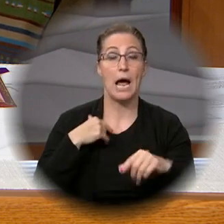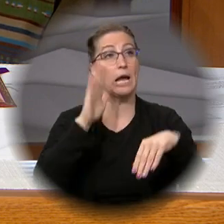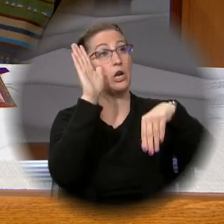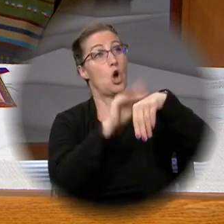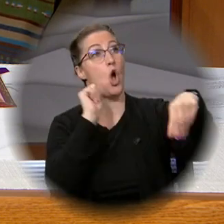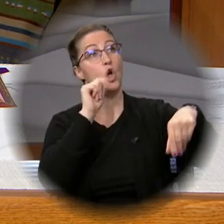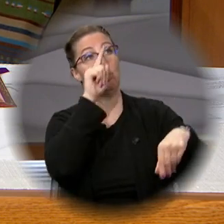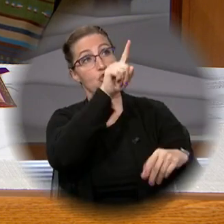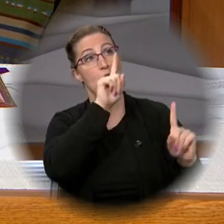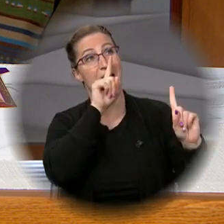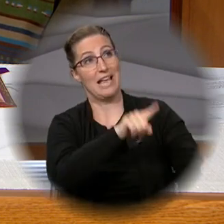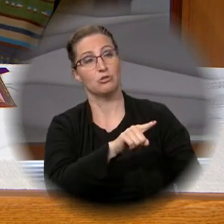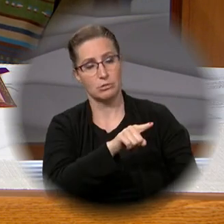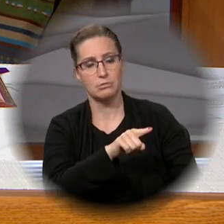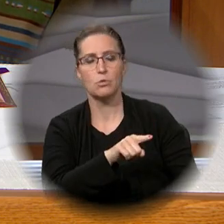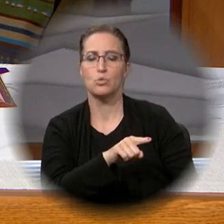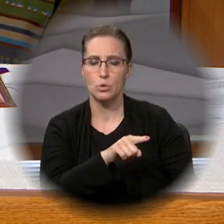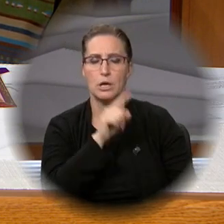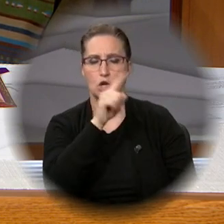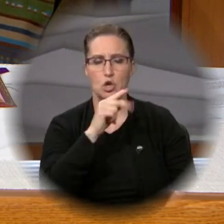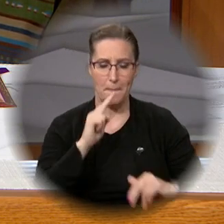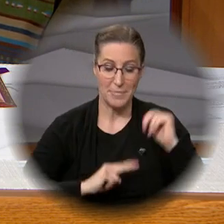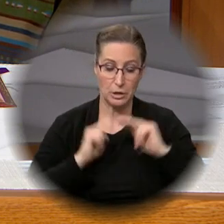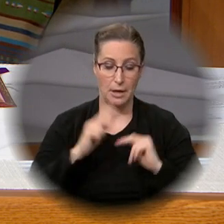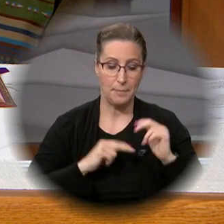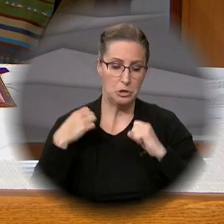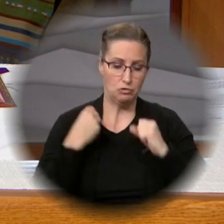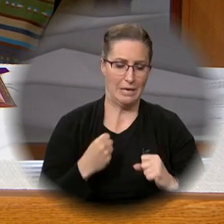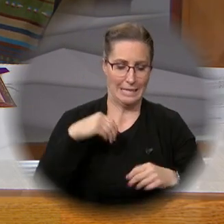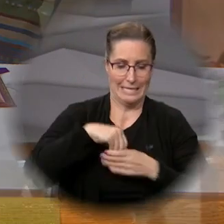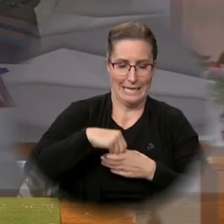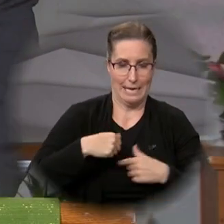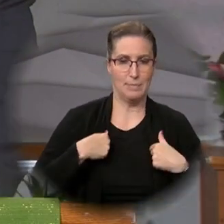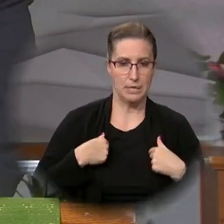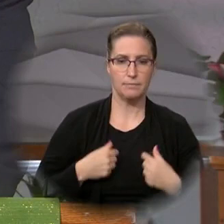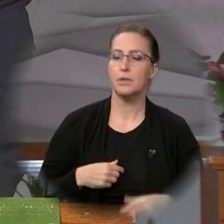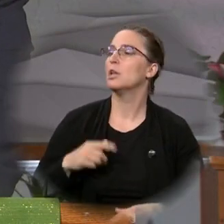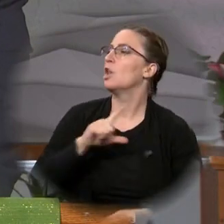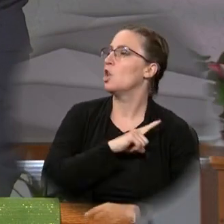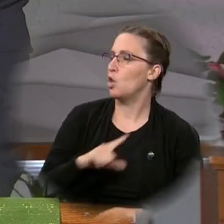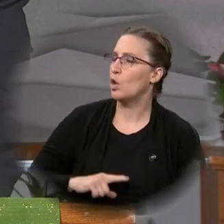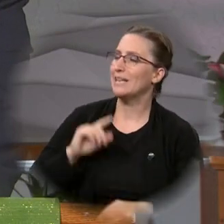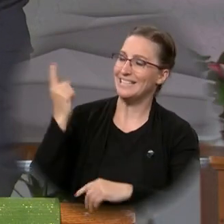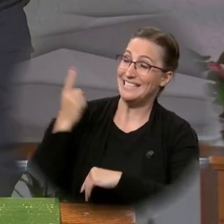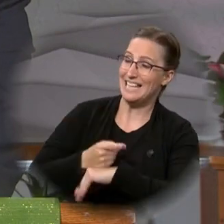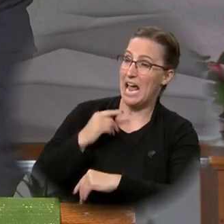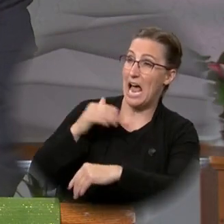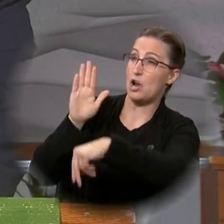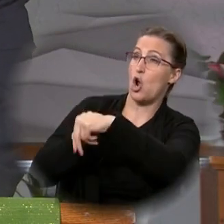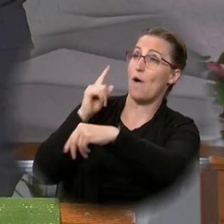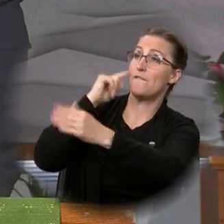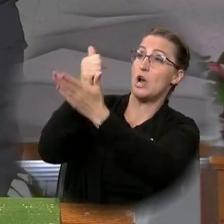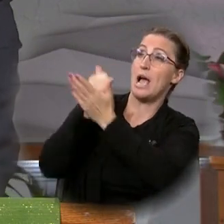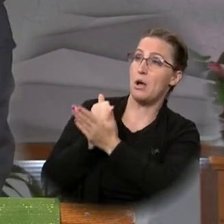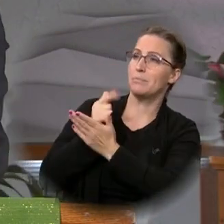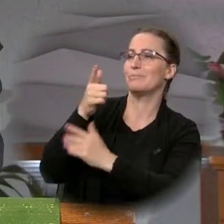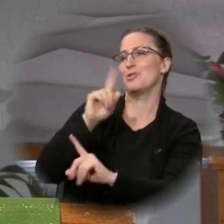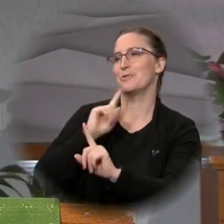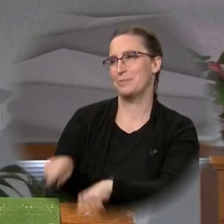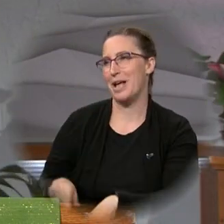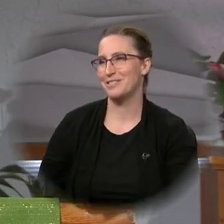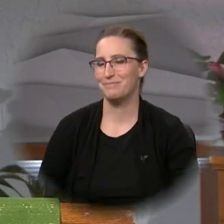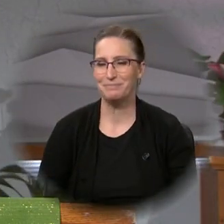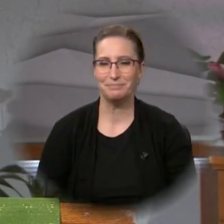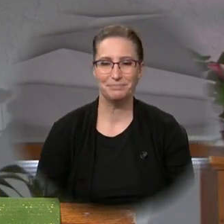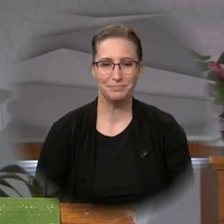you answered me. You built up strength within me. Lord, on the day I called for help, you answered